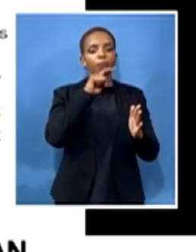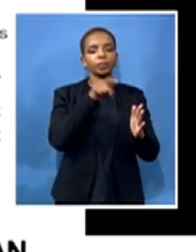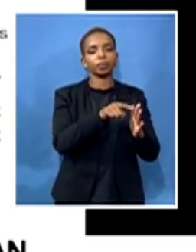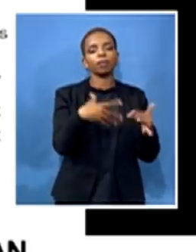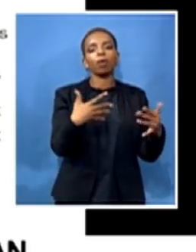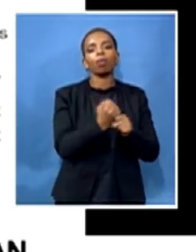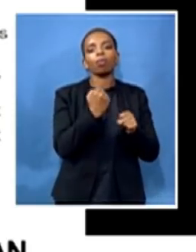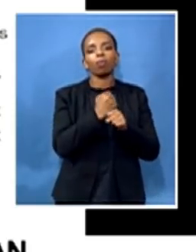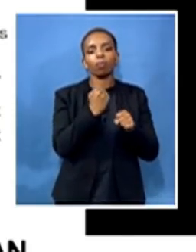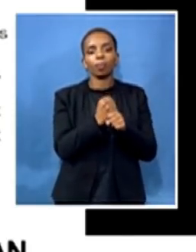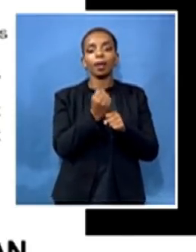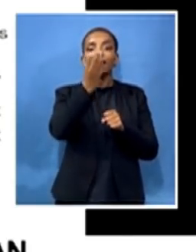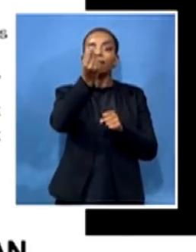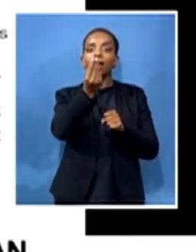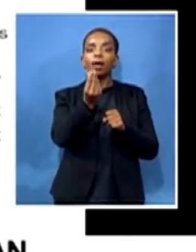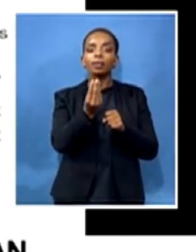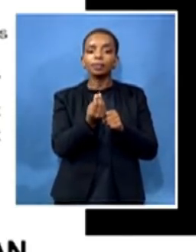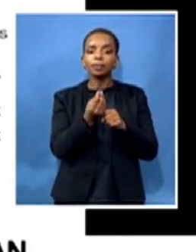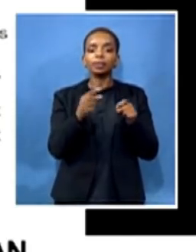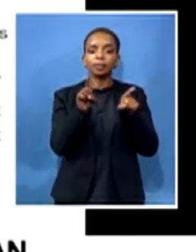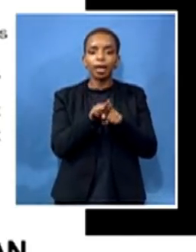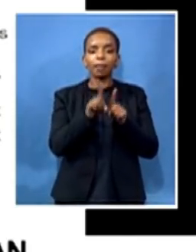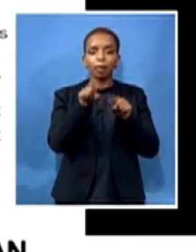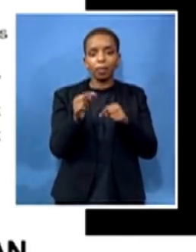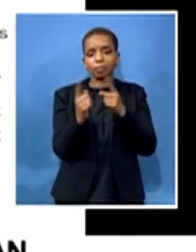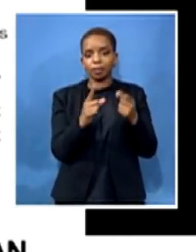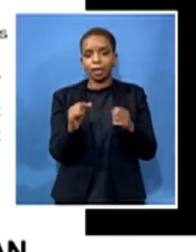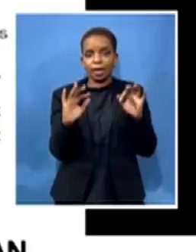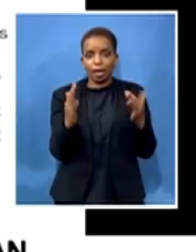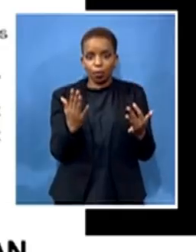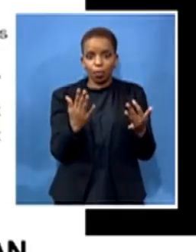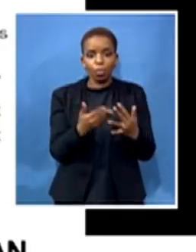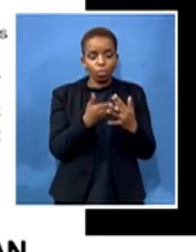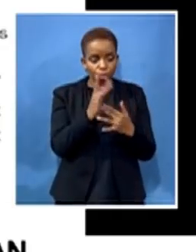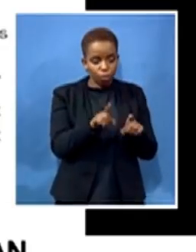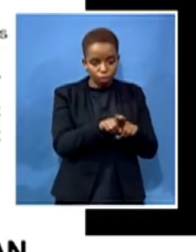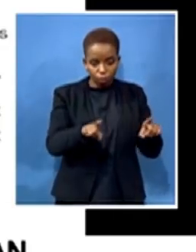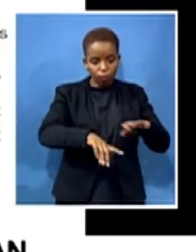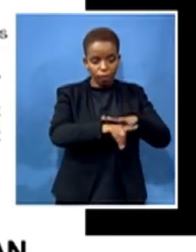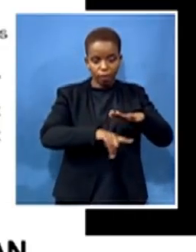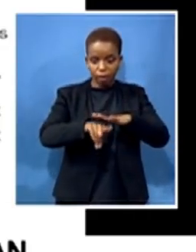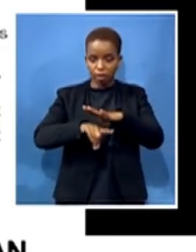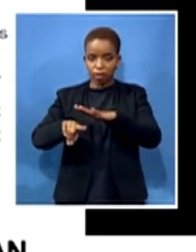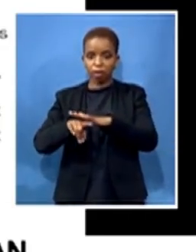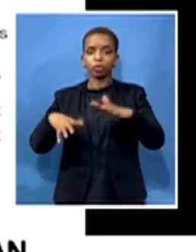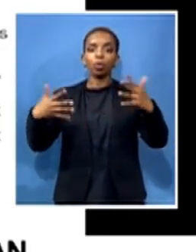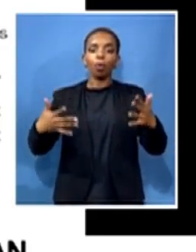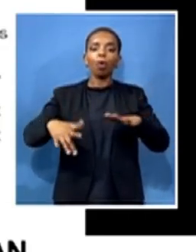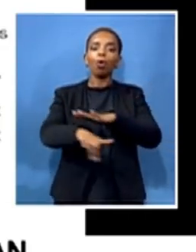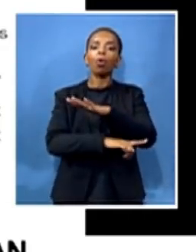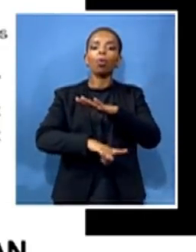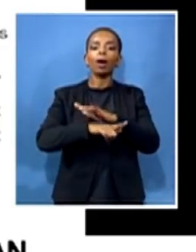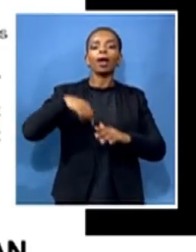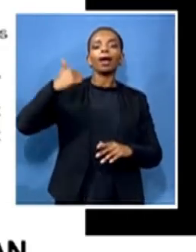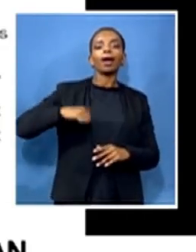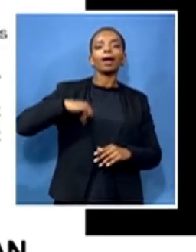be done through the districts or local government, because the local